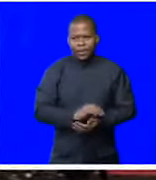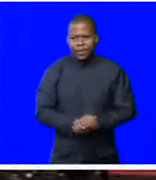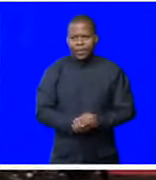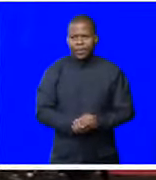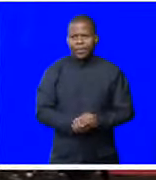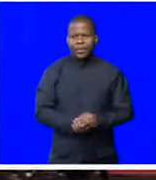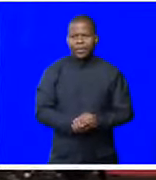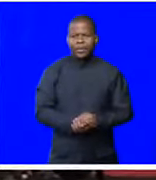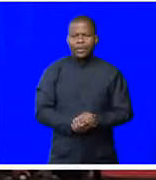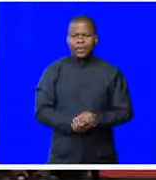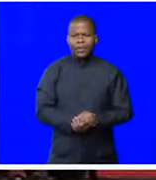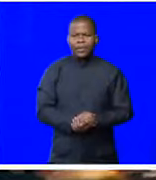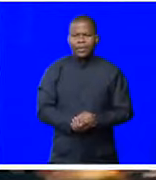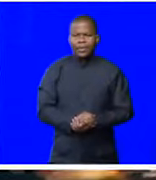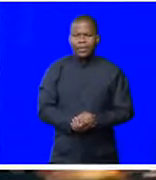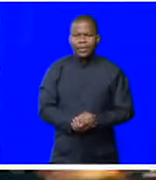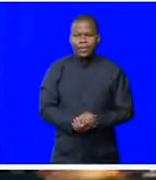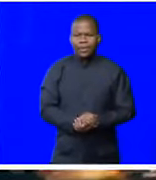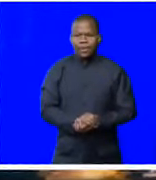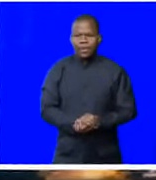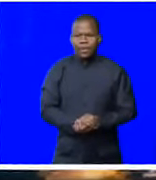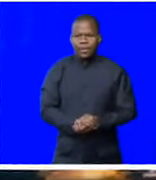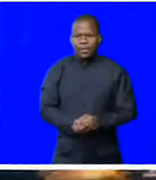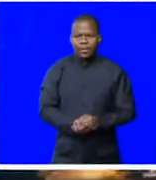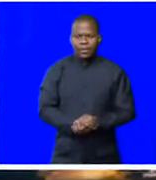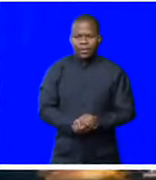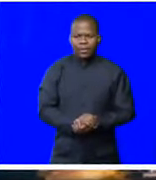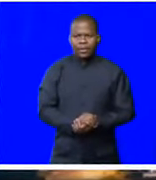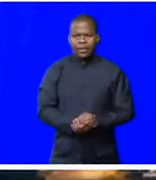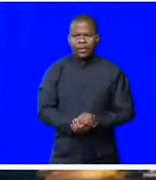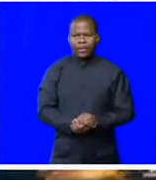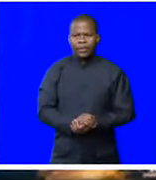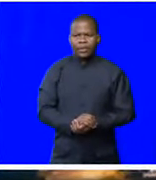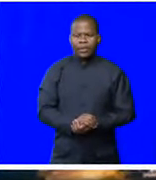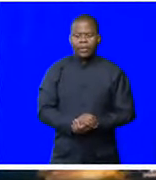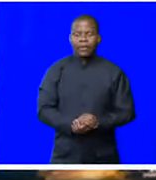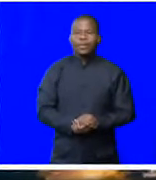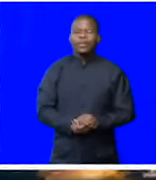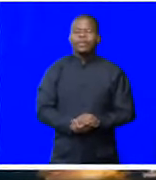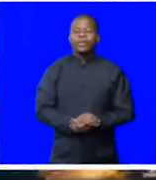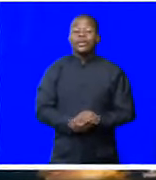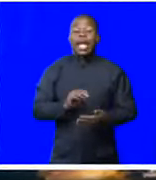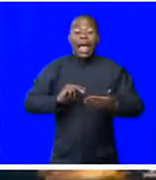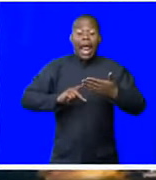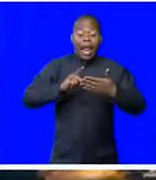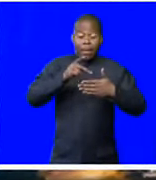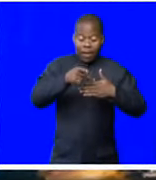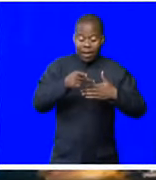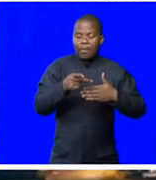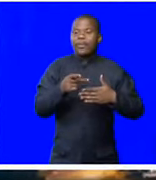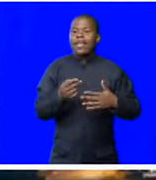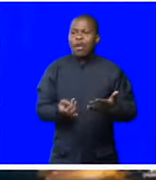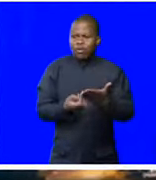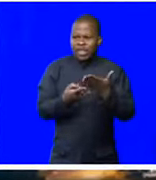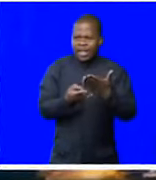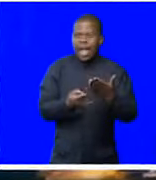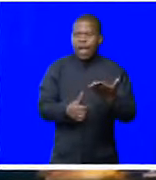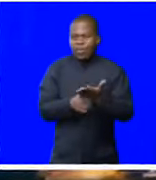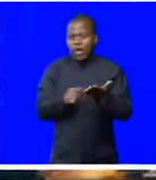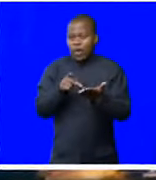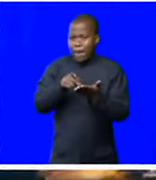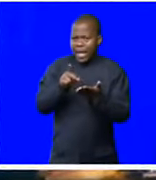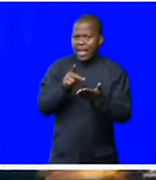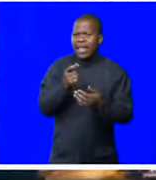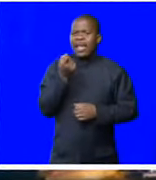Mover Shongwe, Babane. A very few business owners showed interest in showing up to pay their taxes under the tax